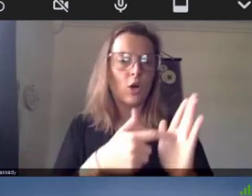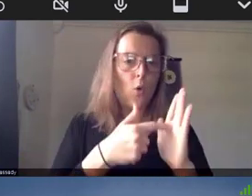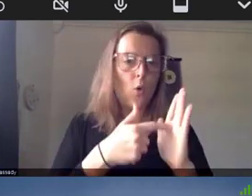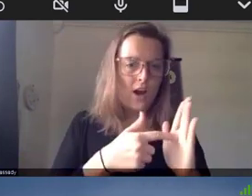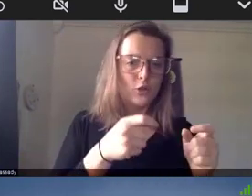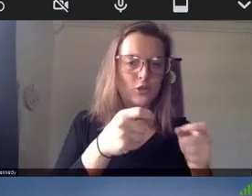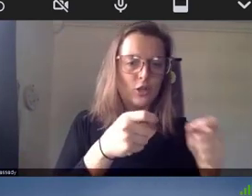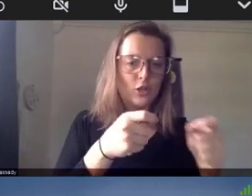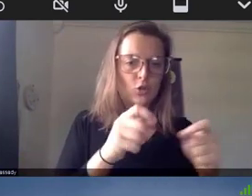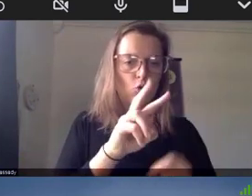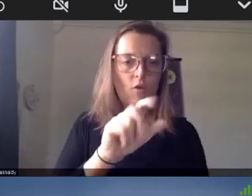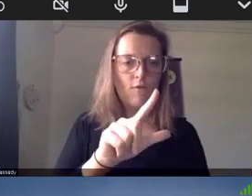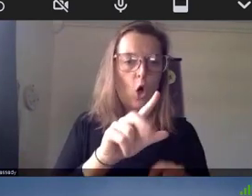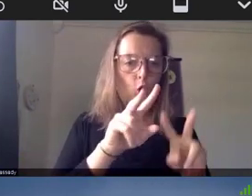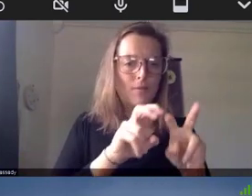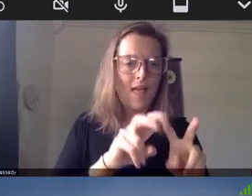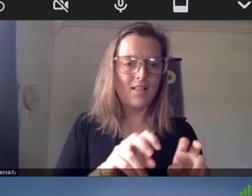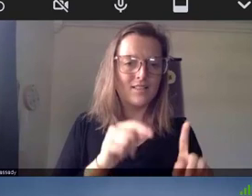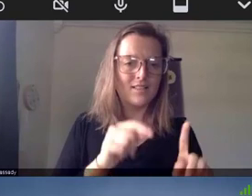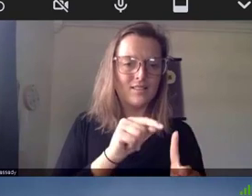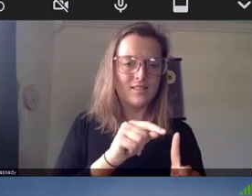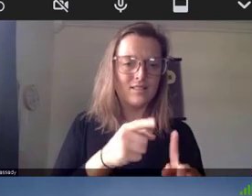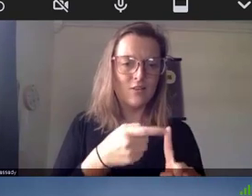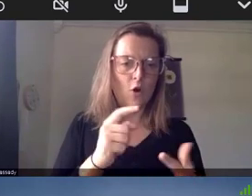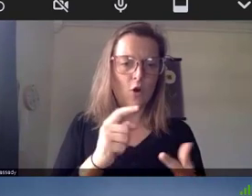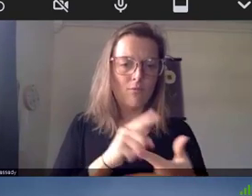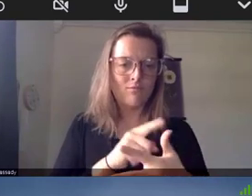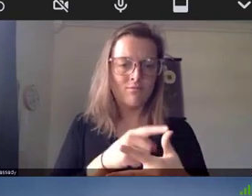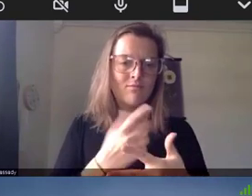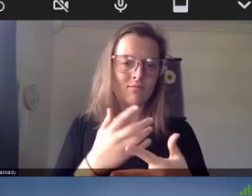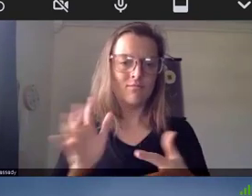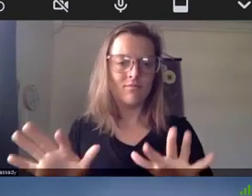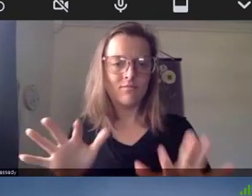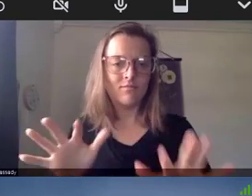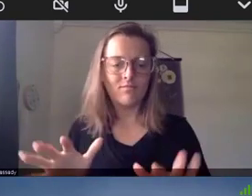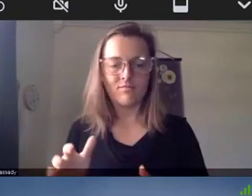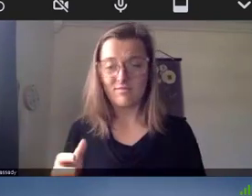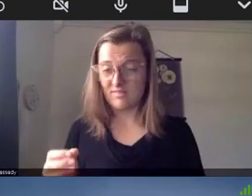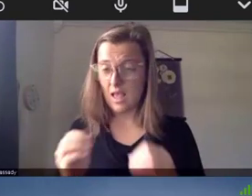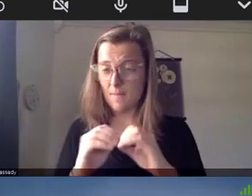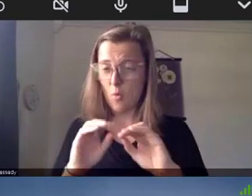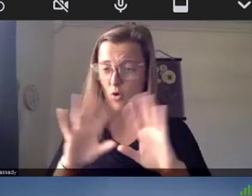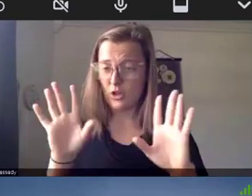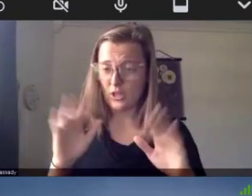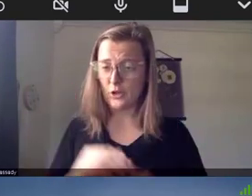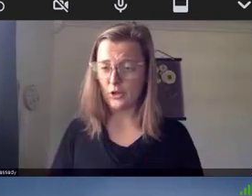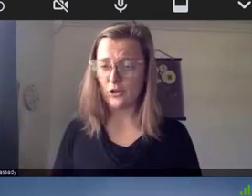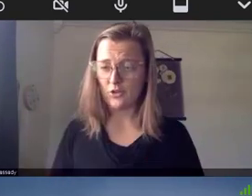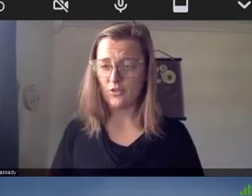So I don't know if that makes it more or less clear. Hopefully it didn't make it less clear anyway.